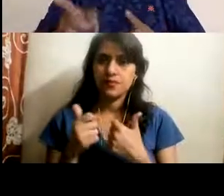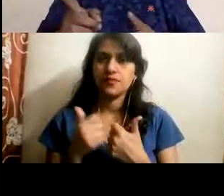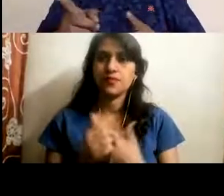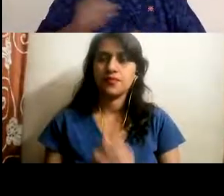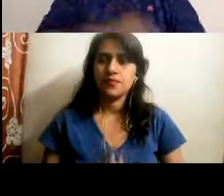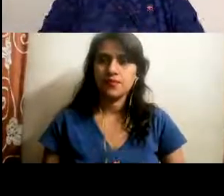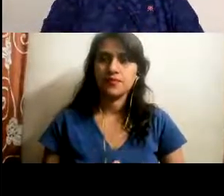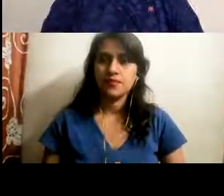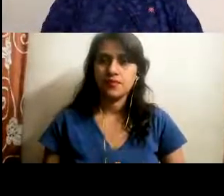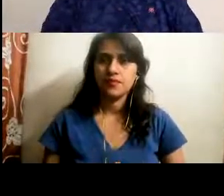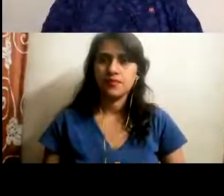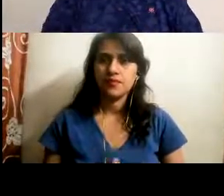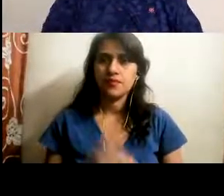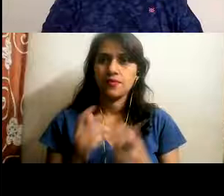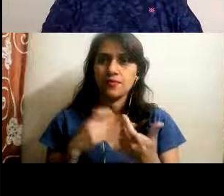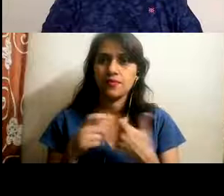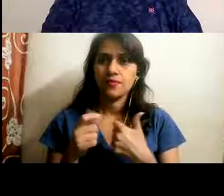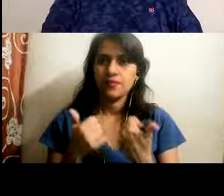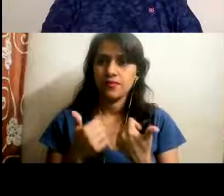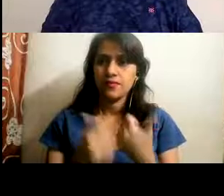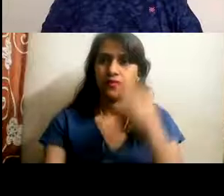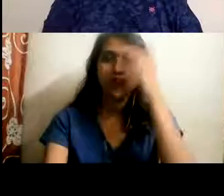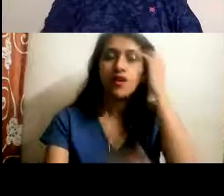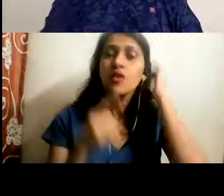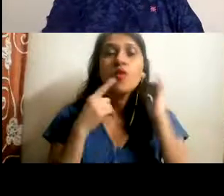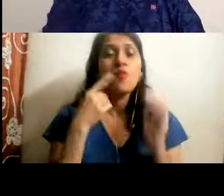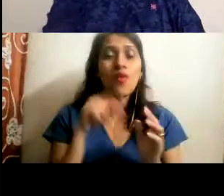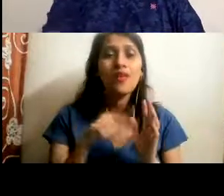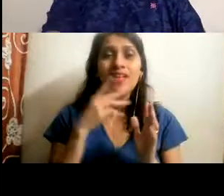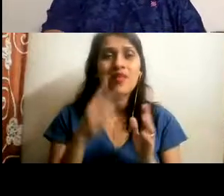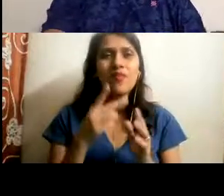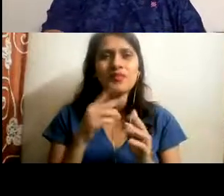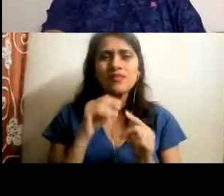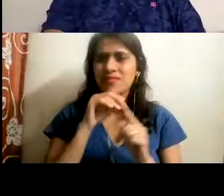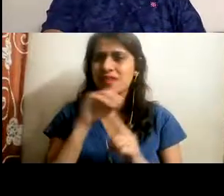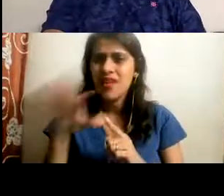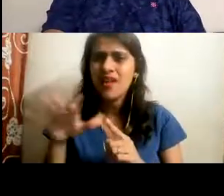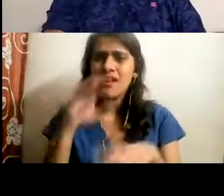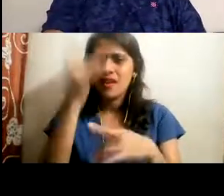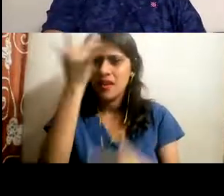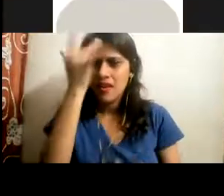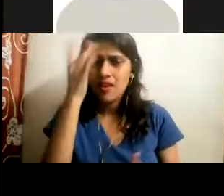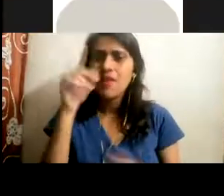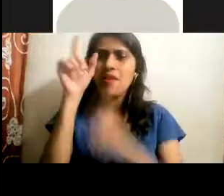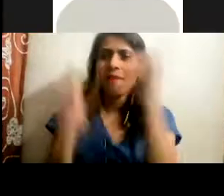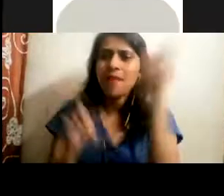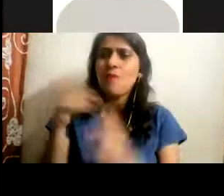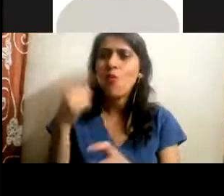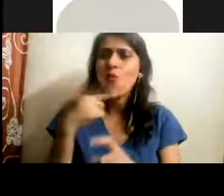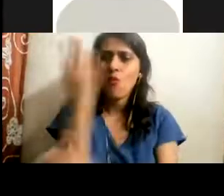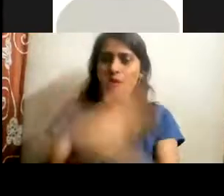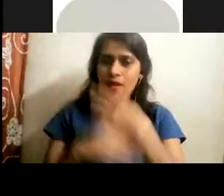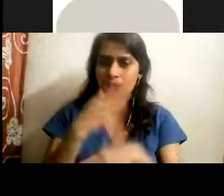for people with non-communicable disease also, and all the rare diseases, so that people with disabilities